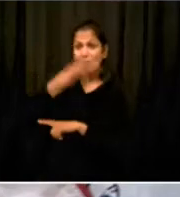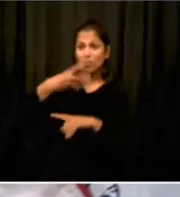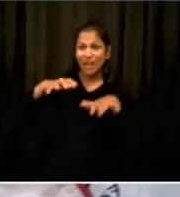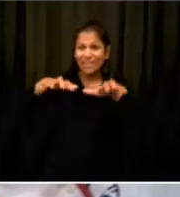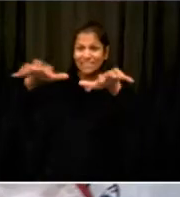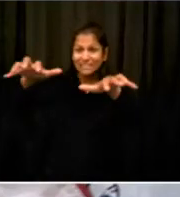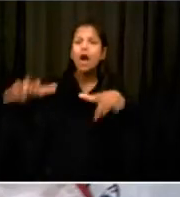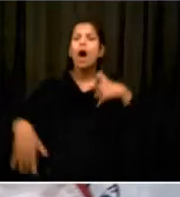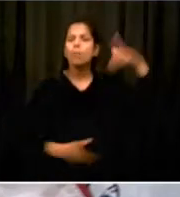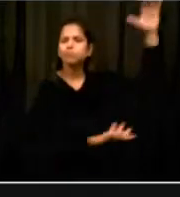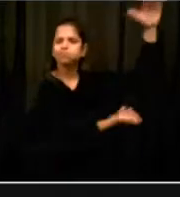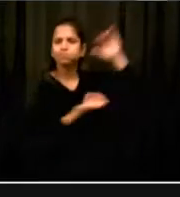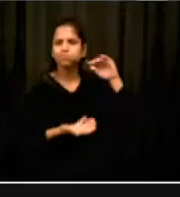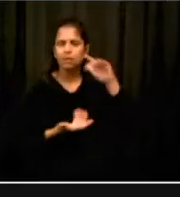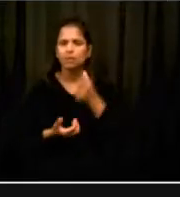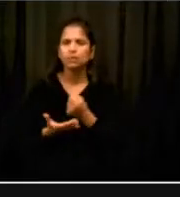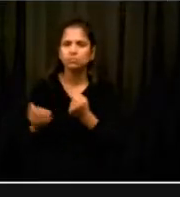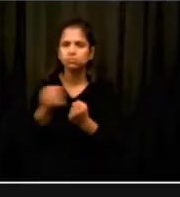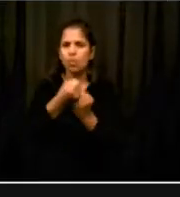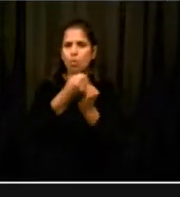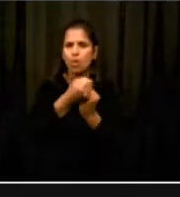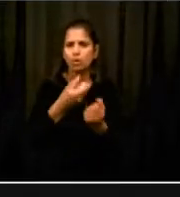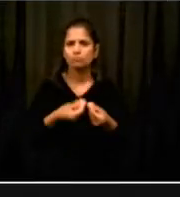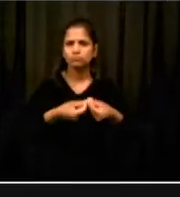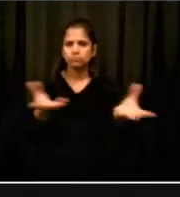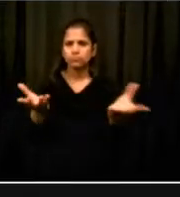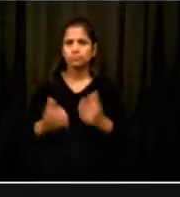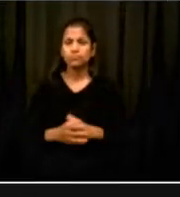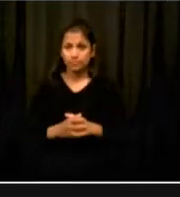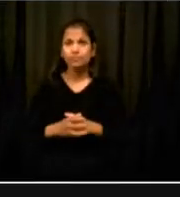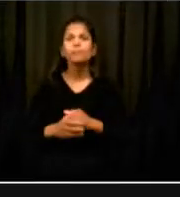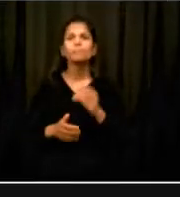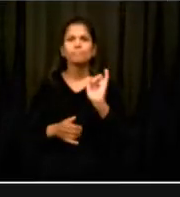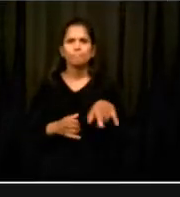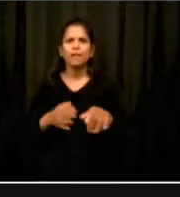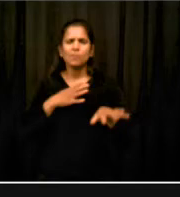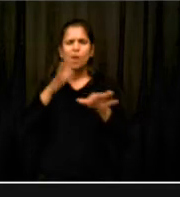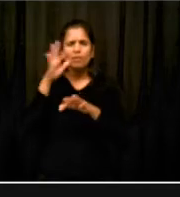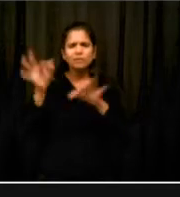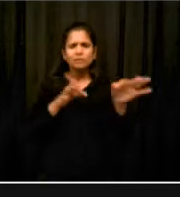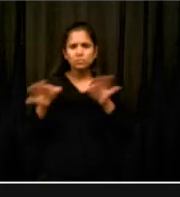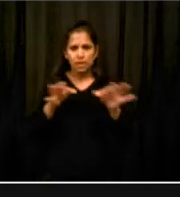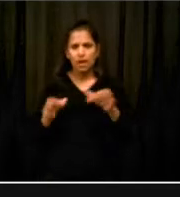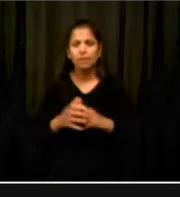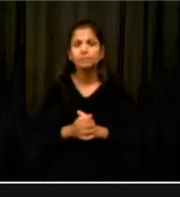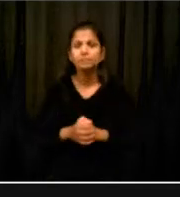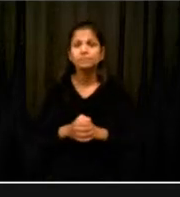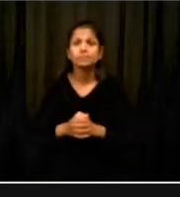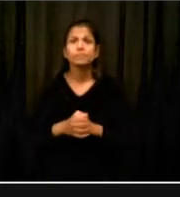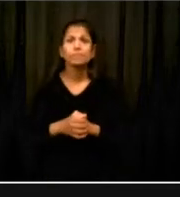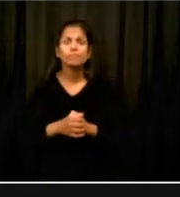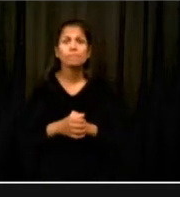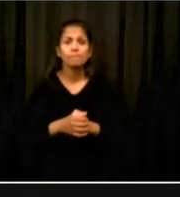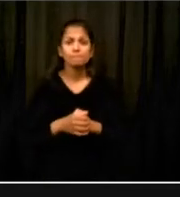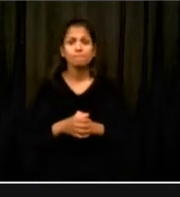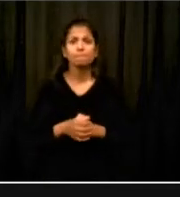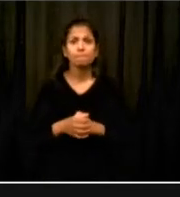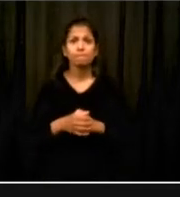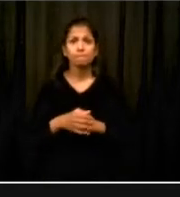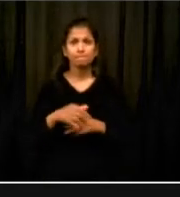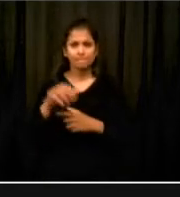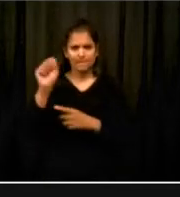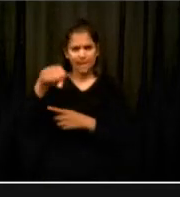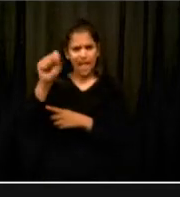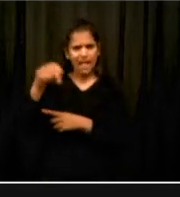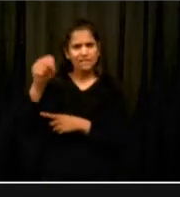great to be with all of you here today. So I want to give a quick update on where we are in terms of the census. The city's self-response rate